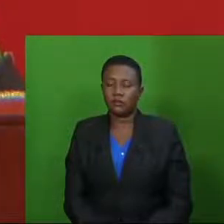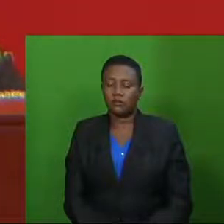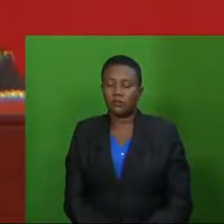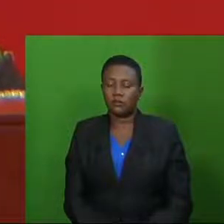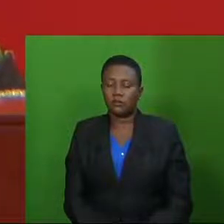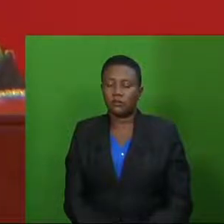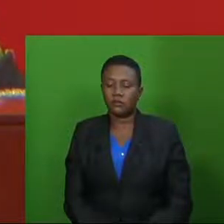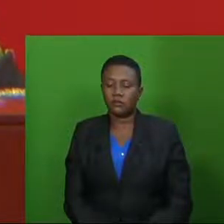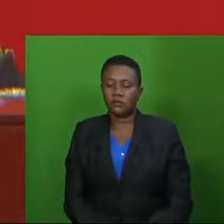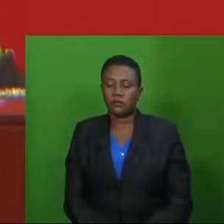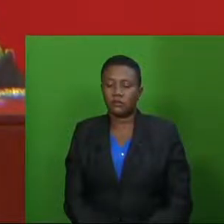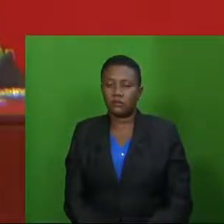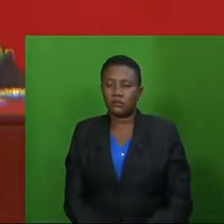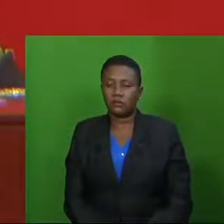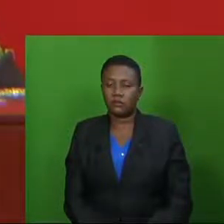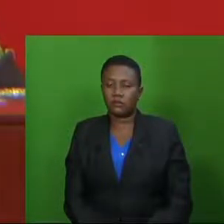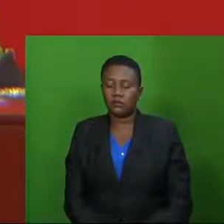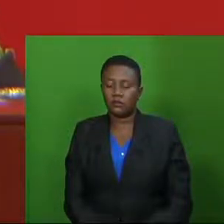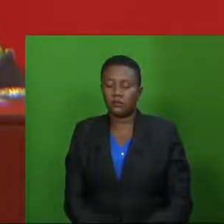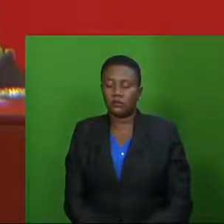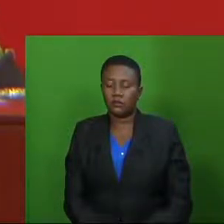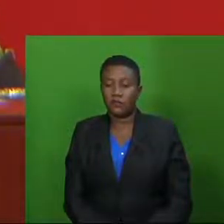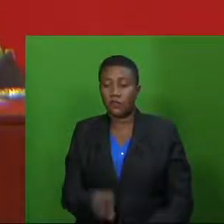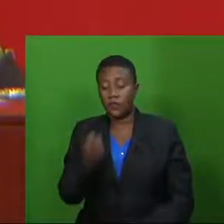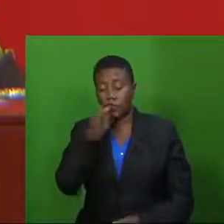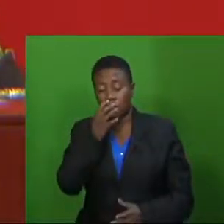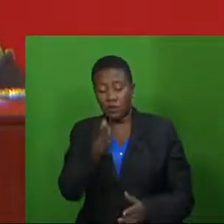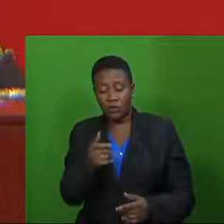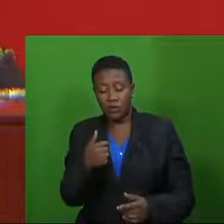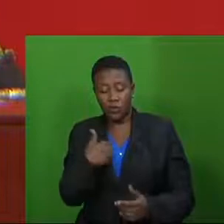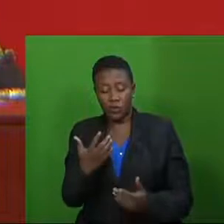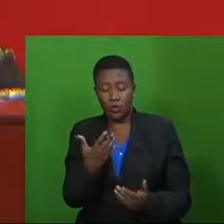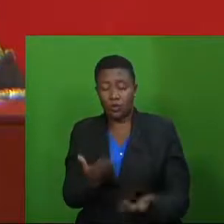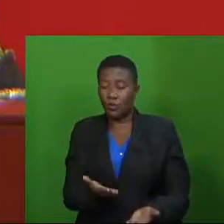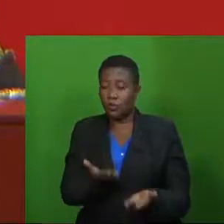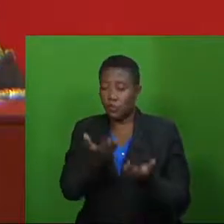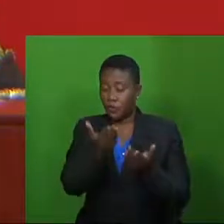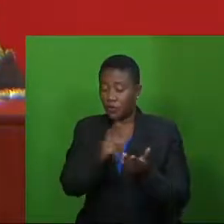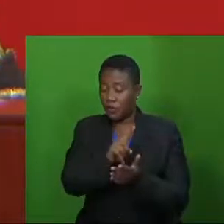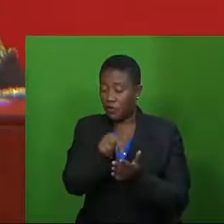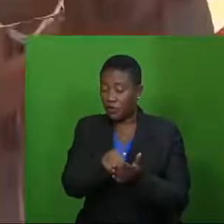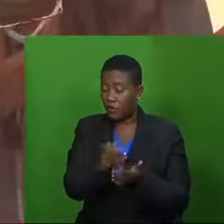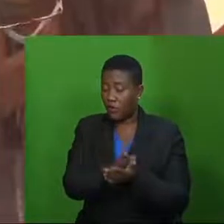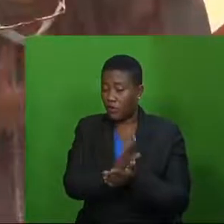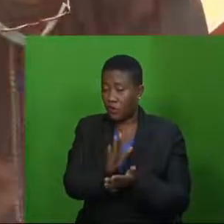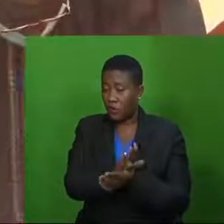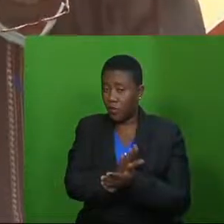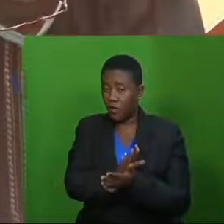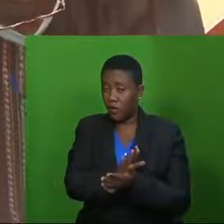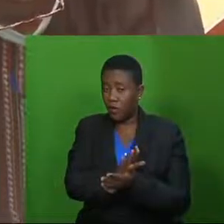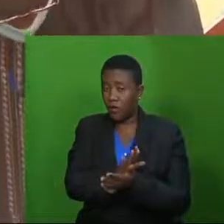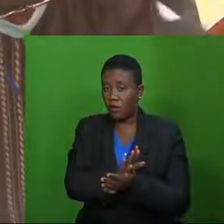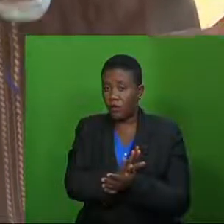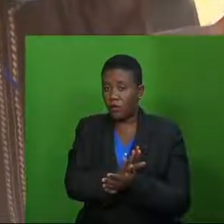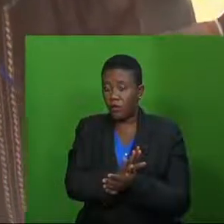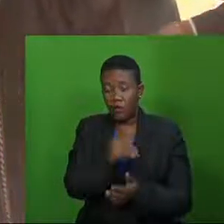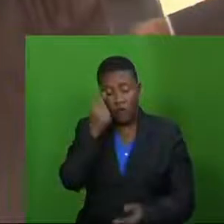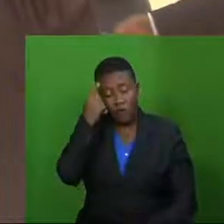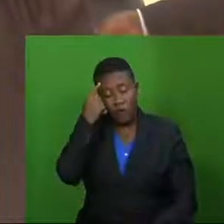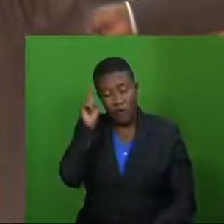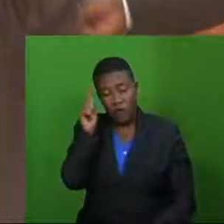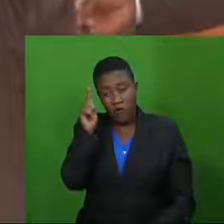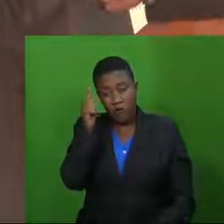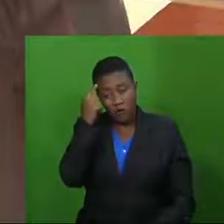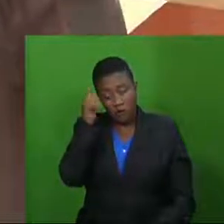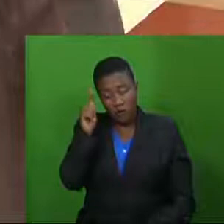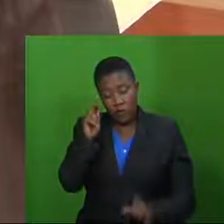Speaker, I want to present this paper on behalf of